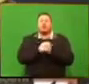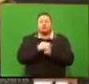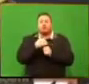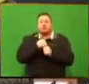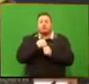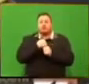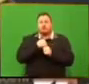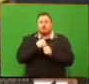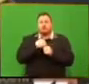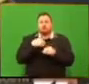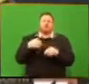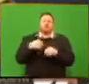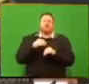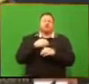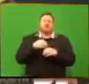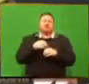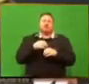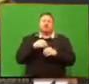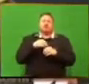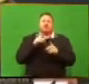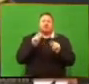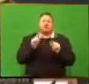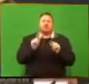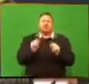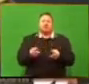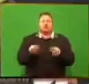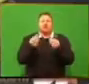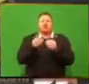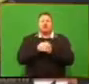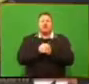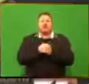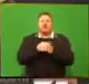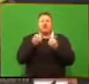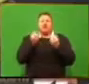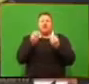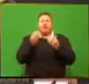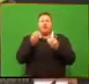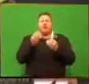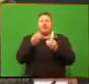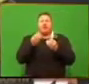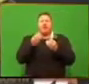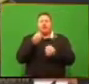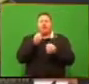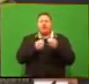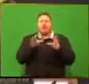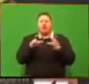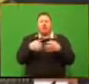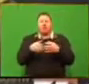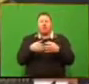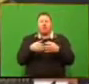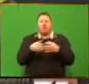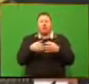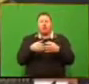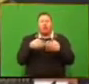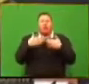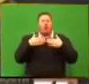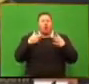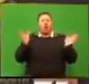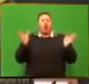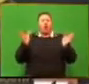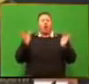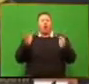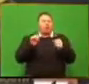this. There were so many parties that campaigned openly against the ANC. There were